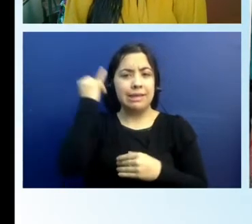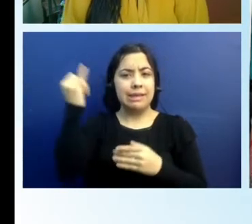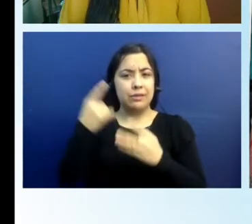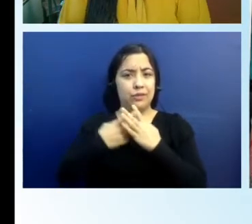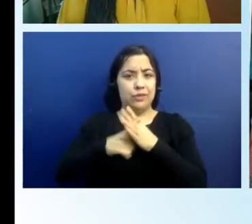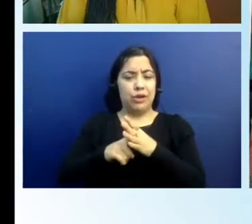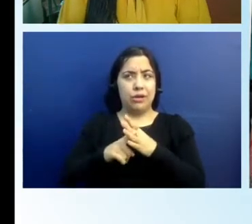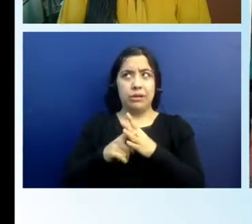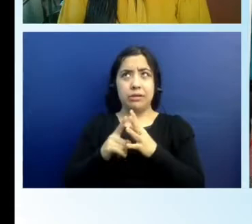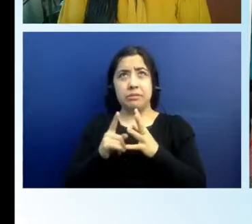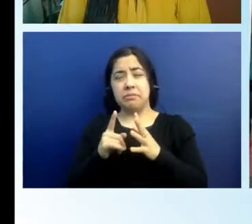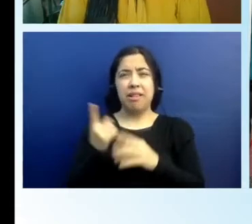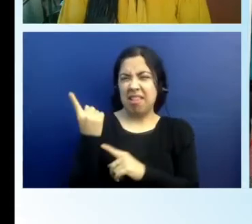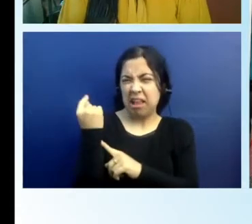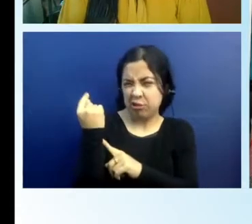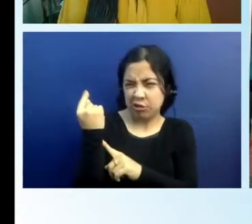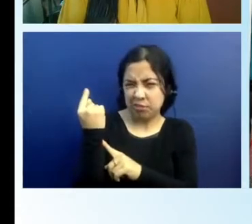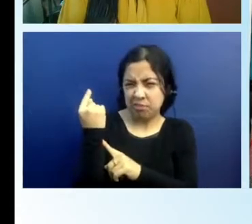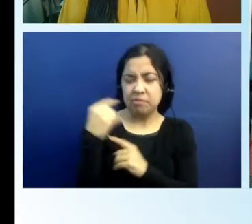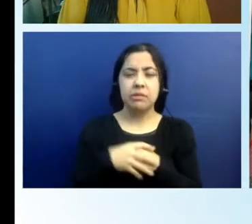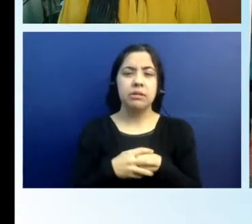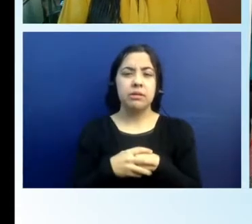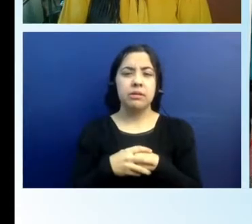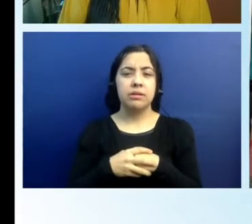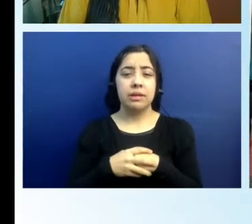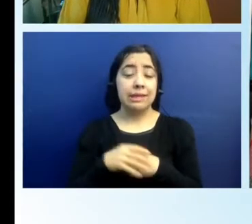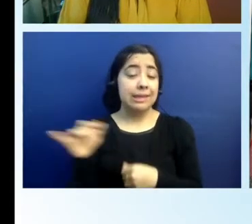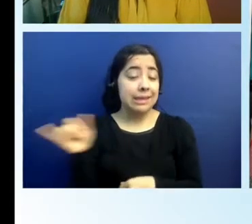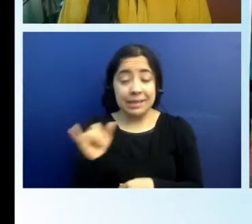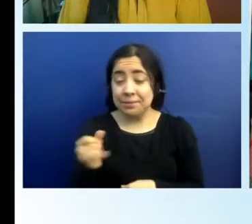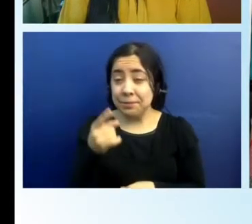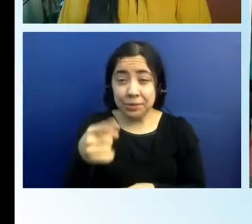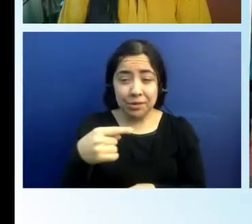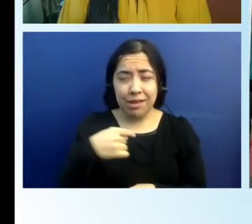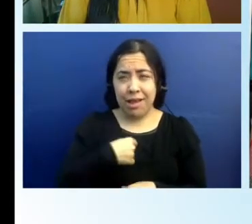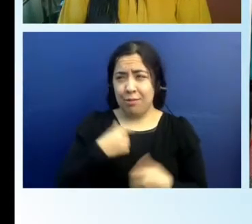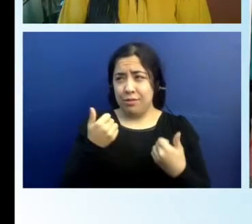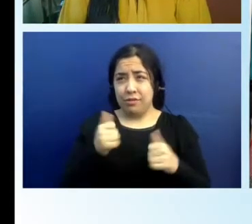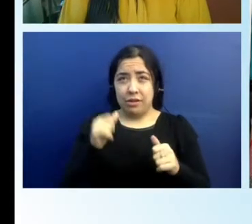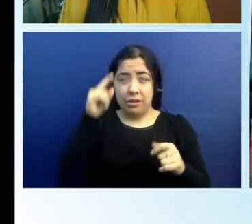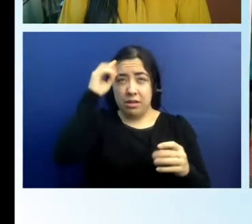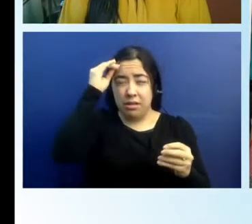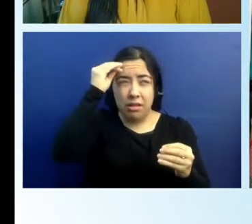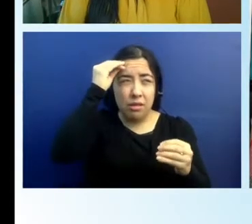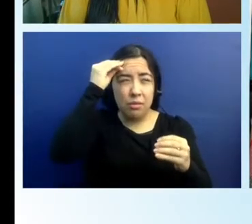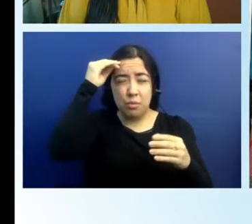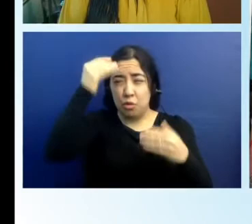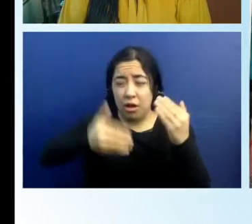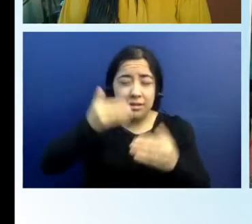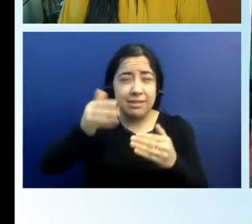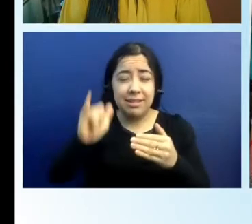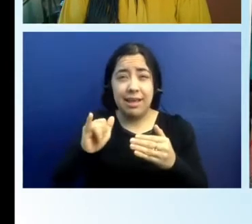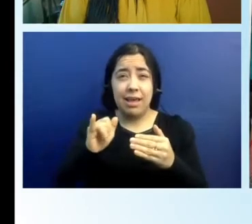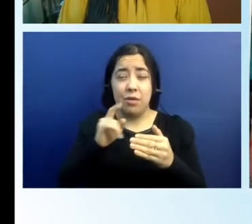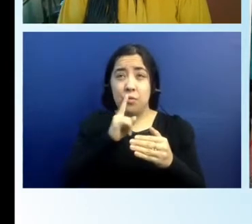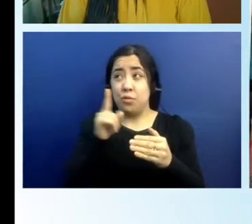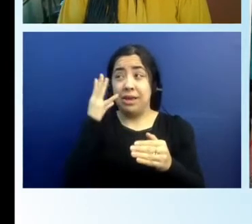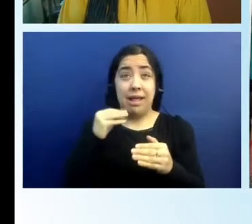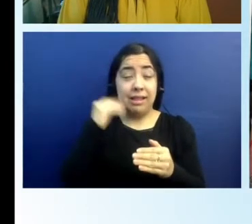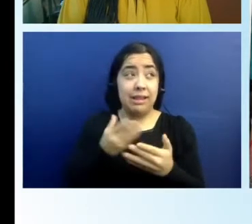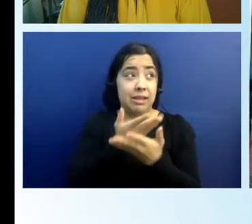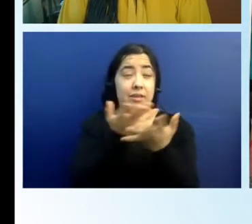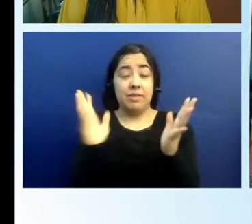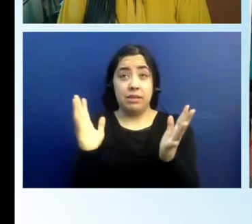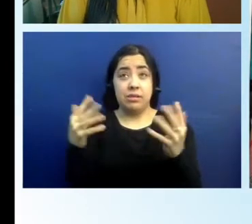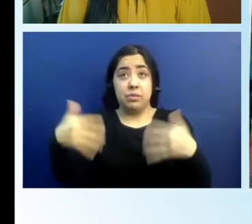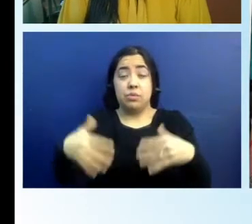Last year. Just like you, I was processing the reality of this extraordinary moment we were in.